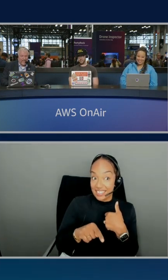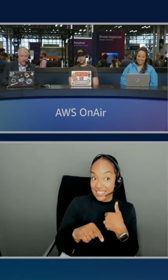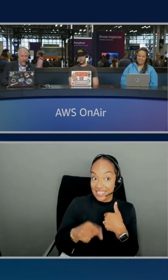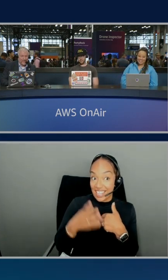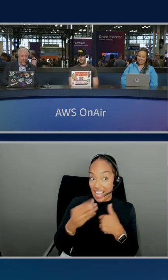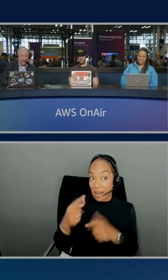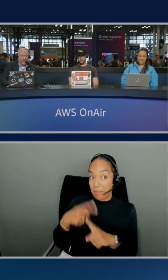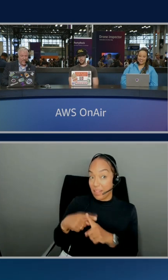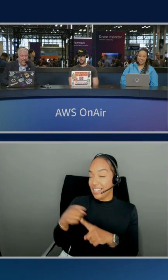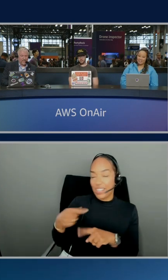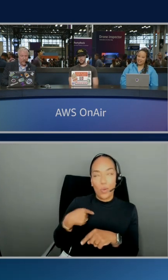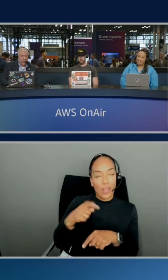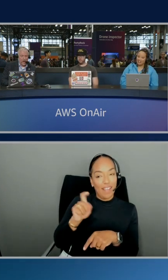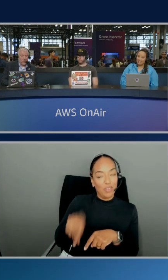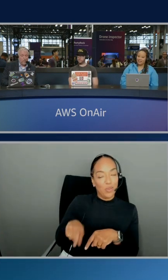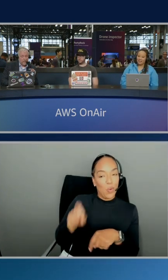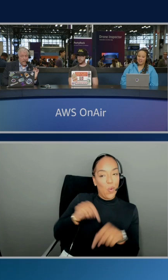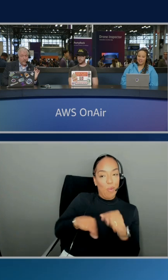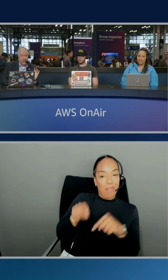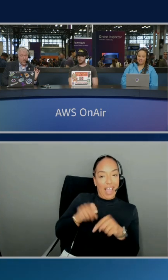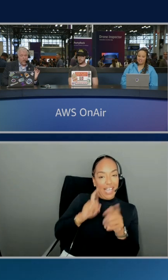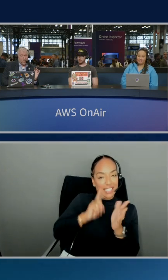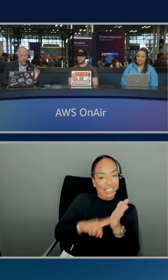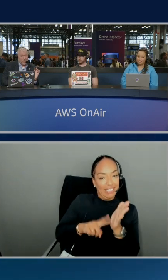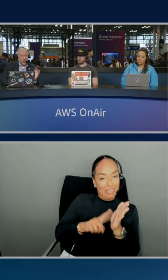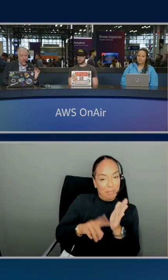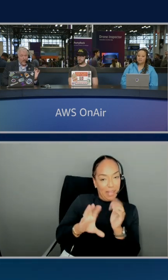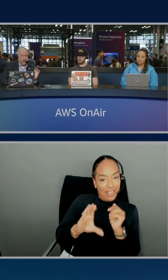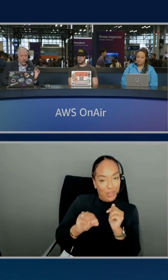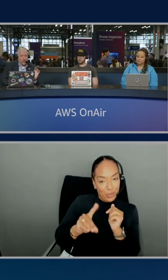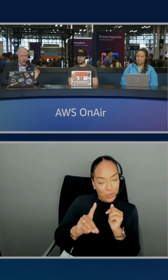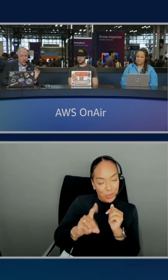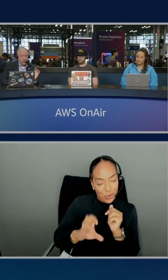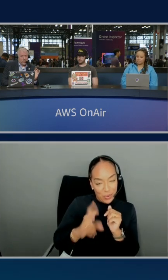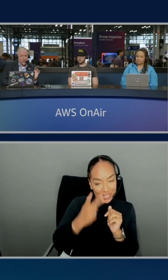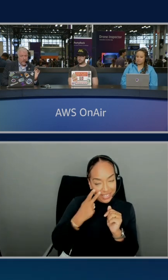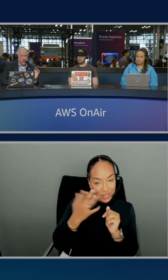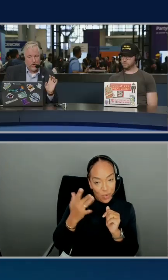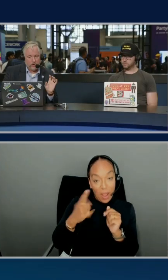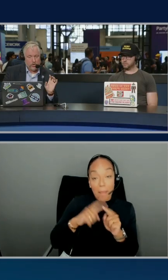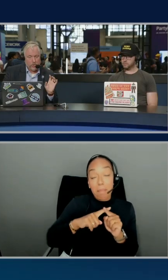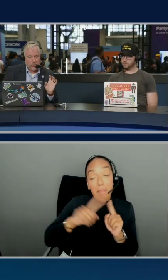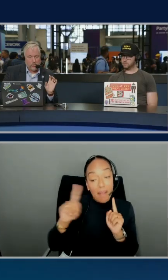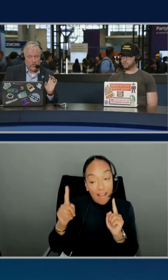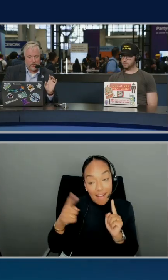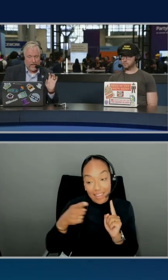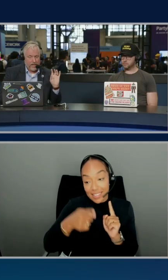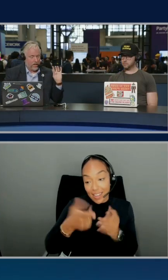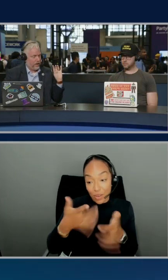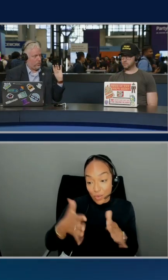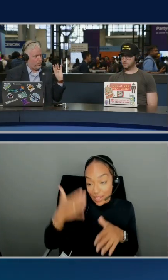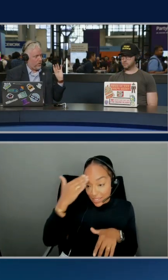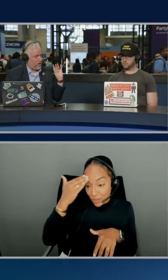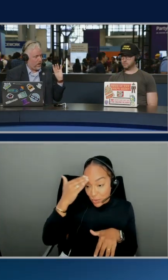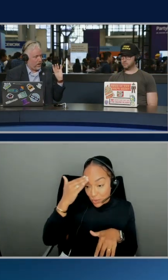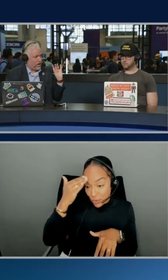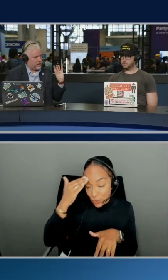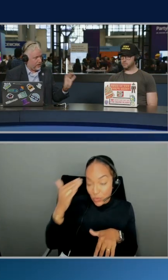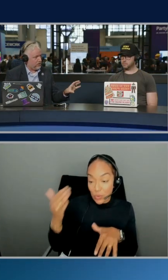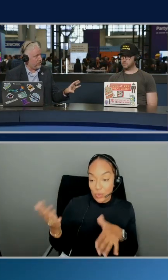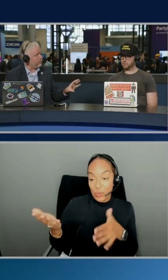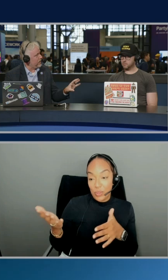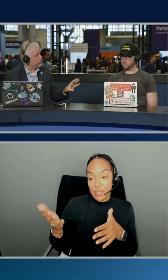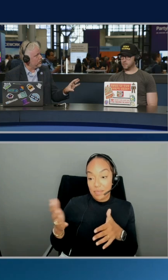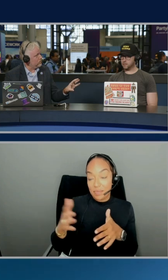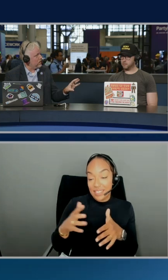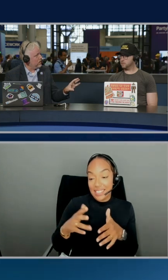back and inspect the code Yeah. and see why. Uh-huh. But it knew in order to take a